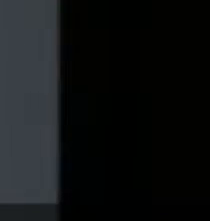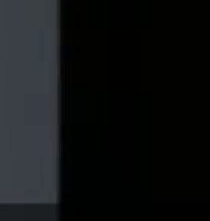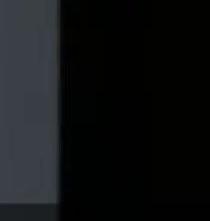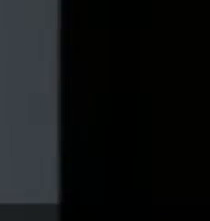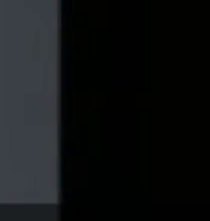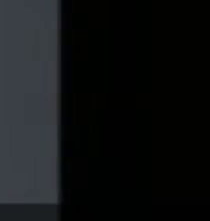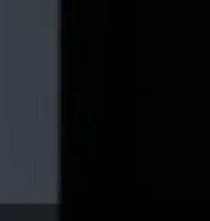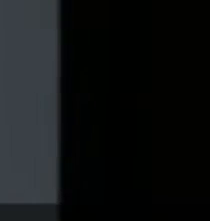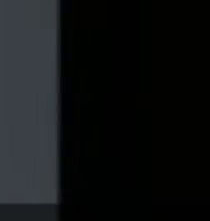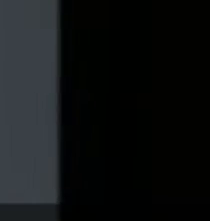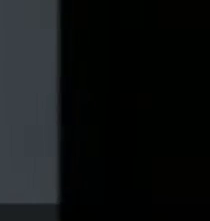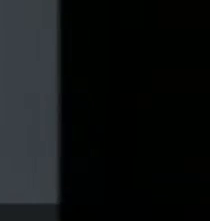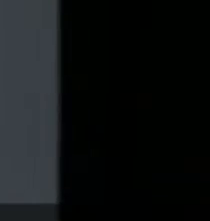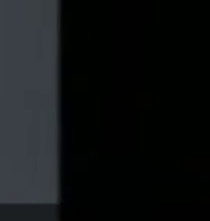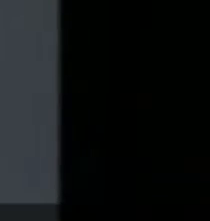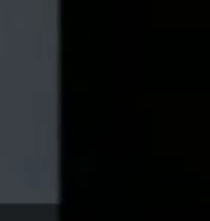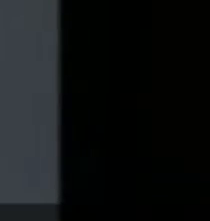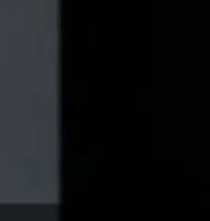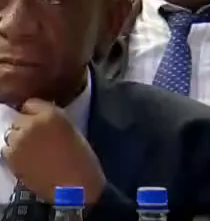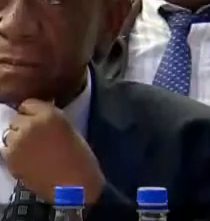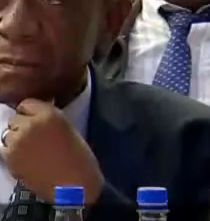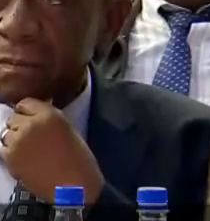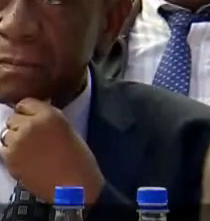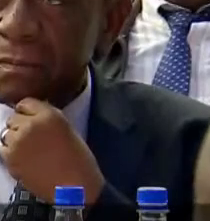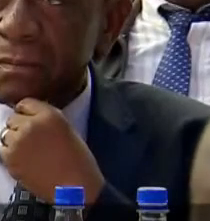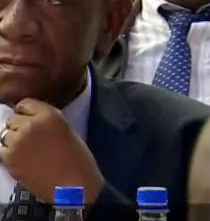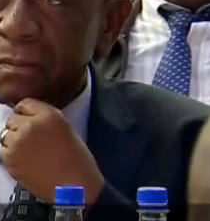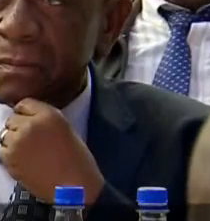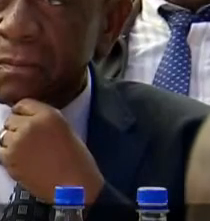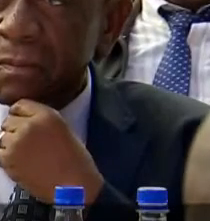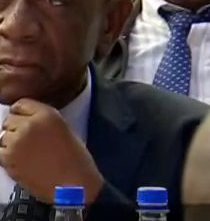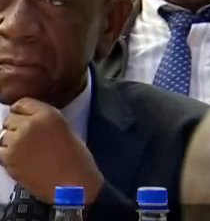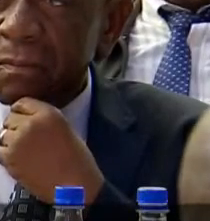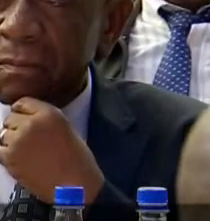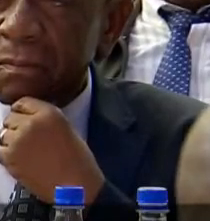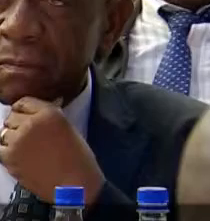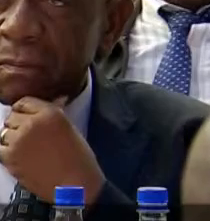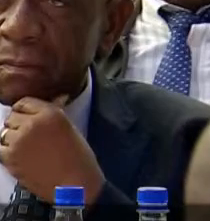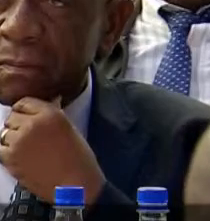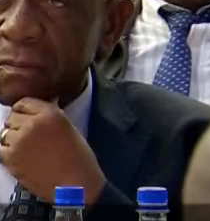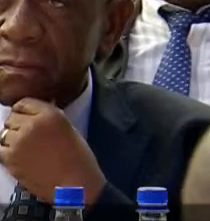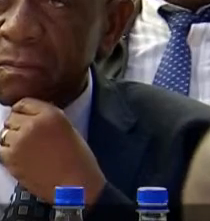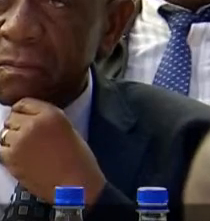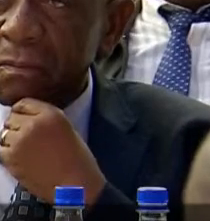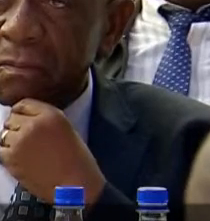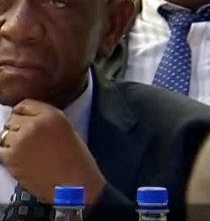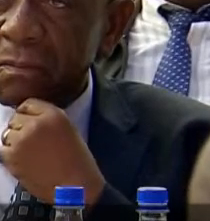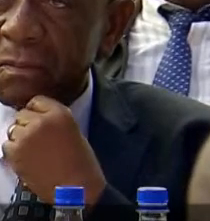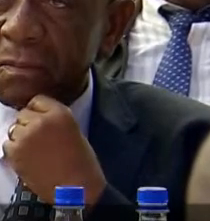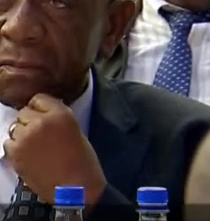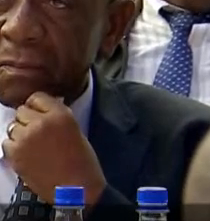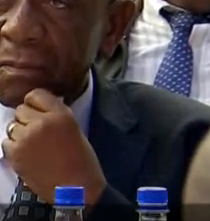to talk to the problem in that fashion? My argument is simply that